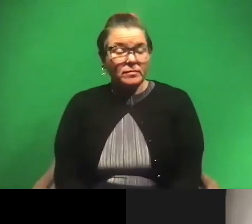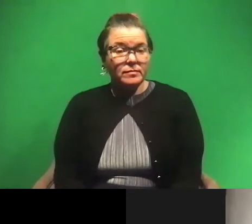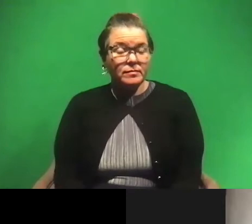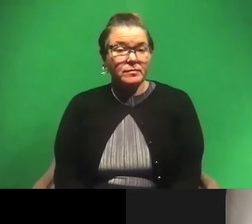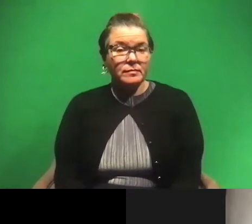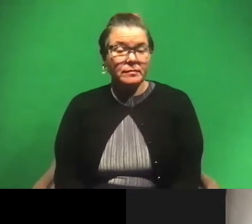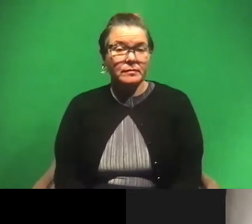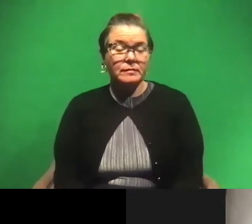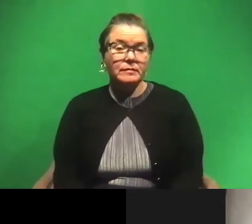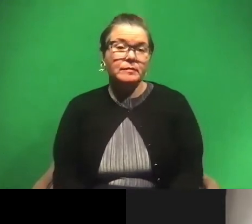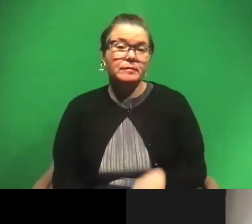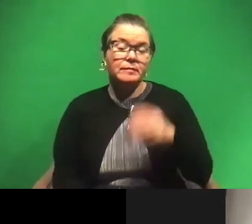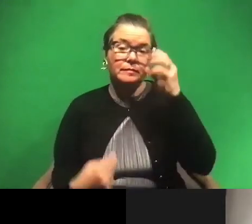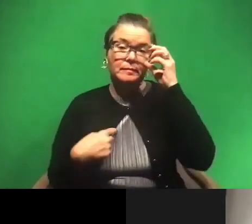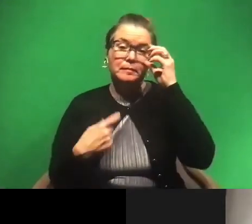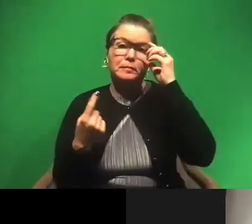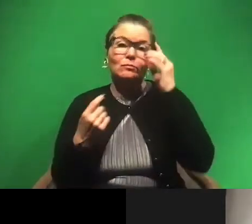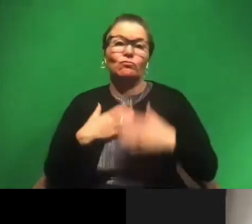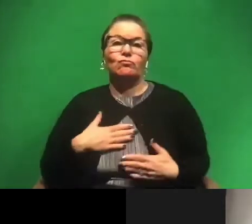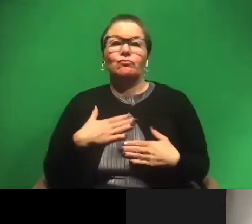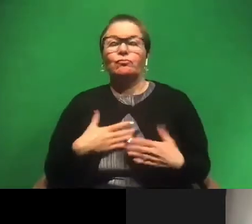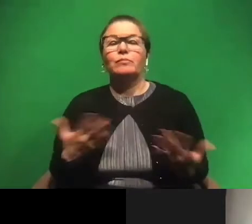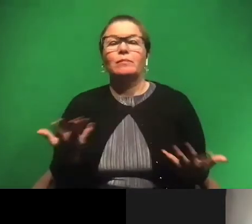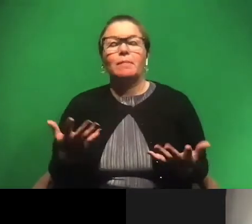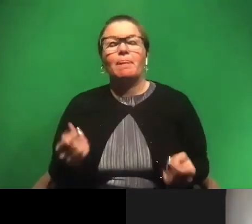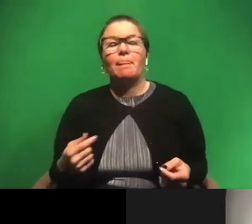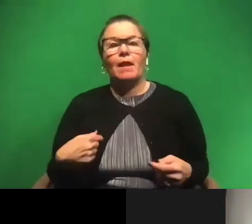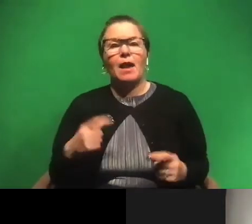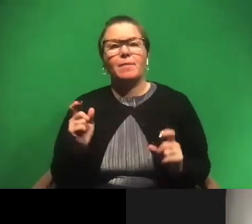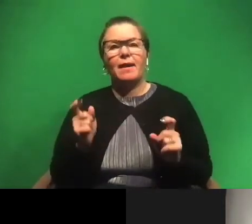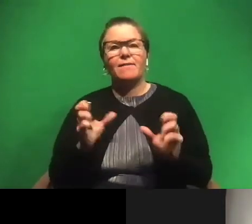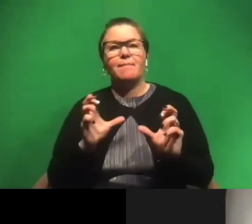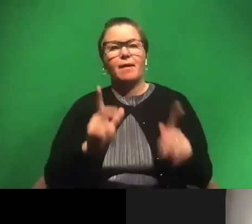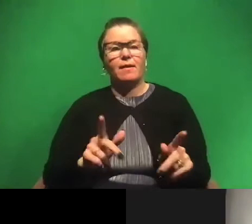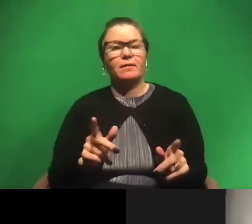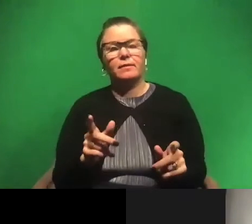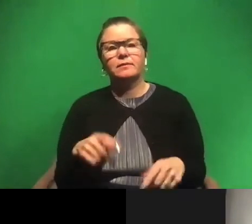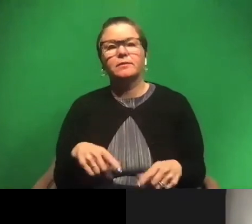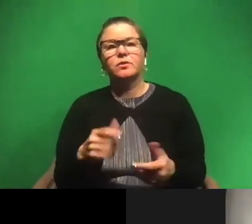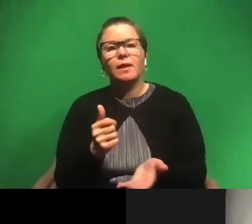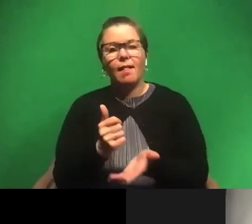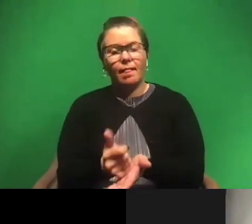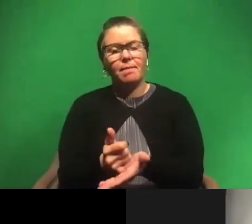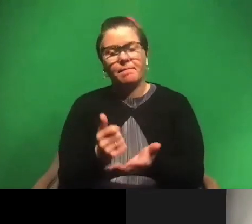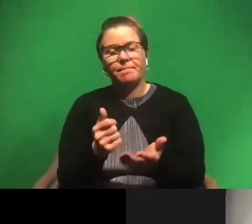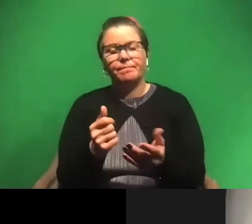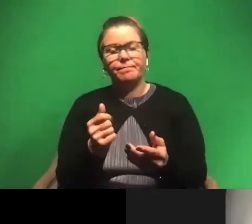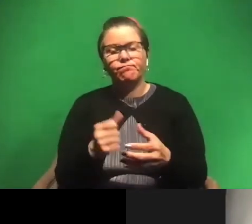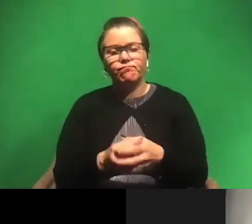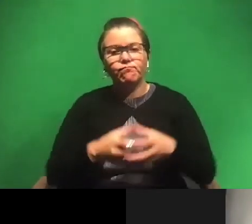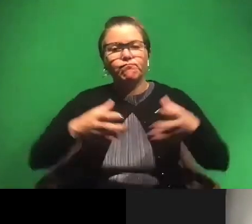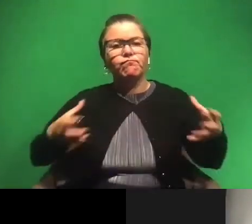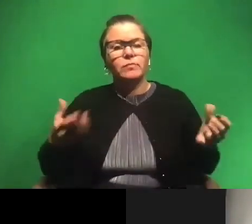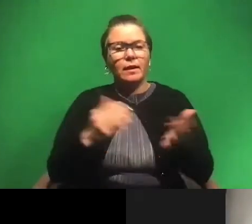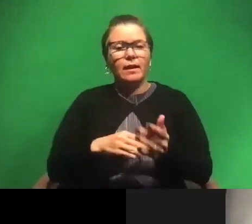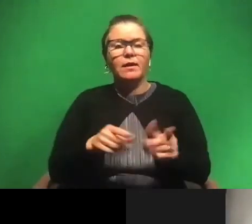And so what I enjoy about it is that I'm giving back by trying to help restore this. But I also get to work